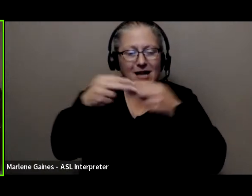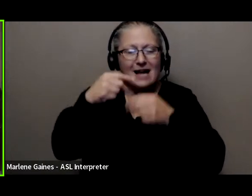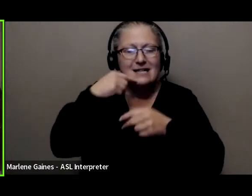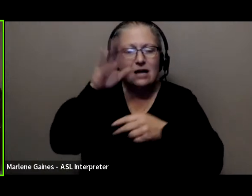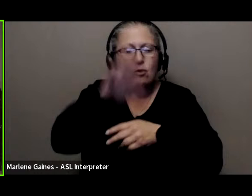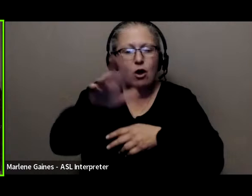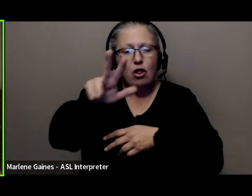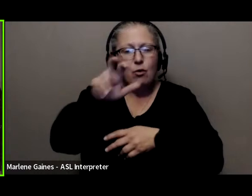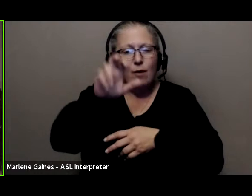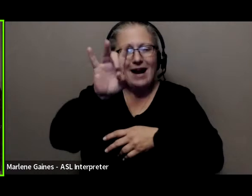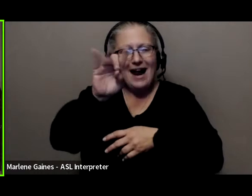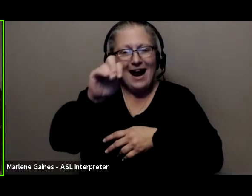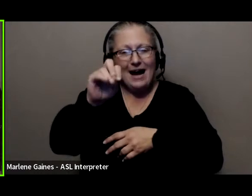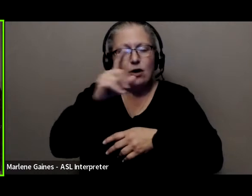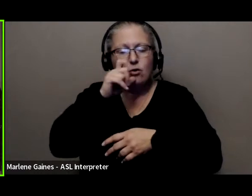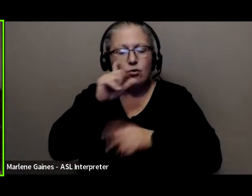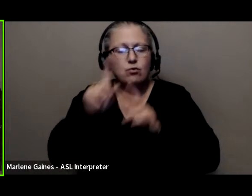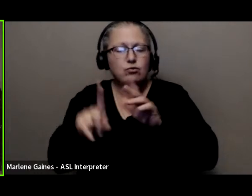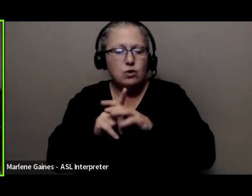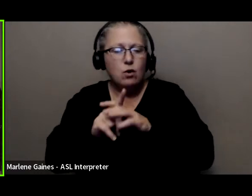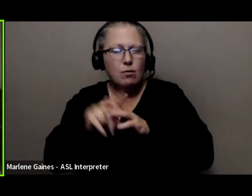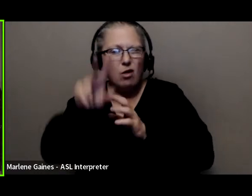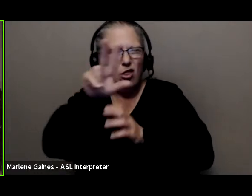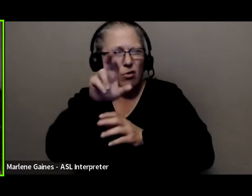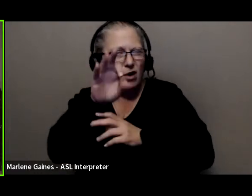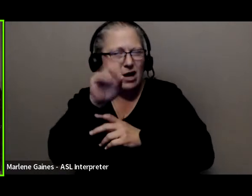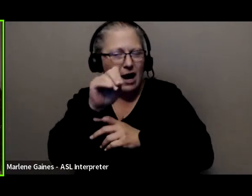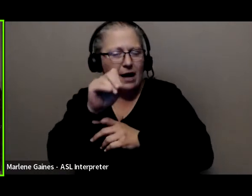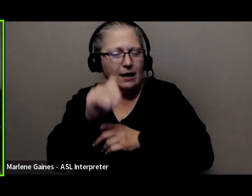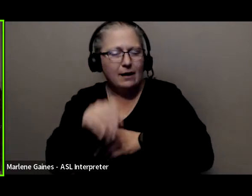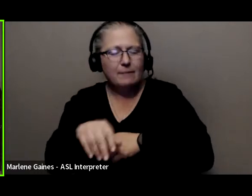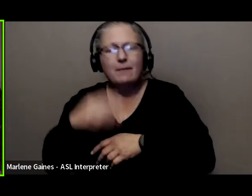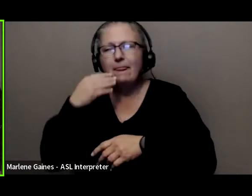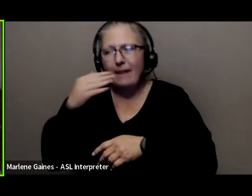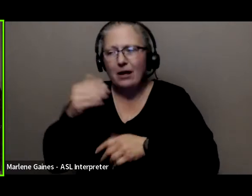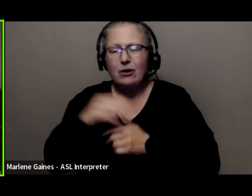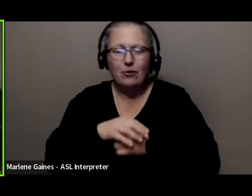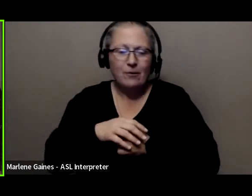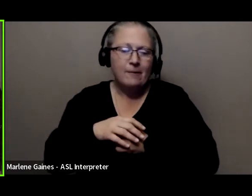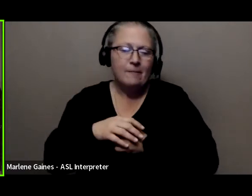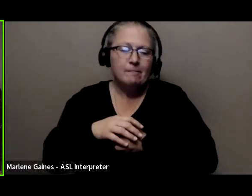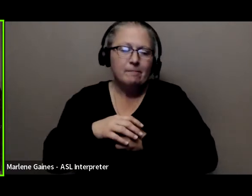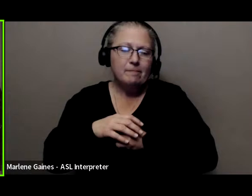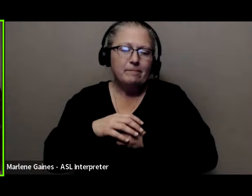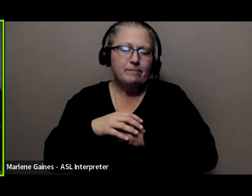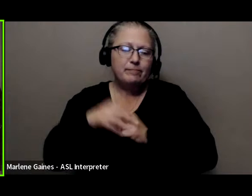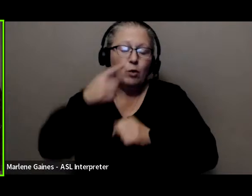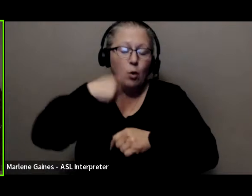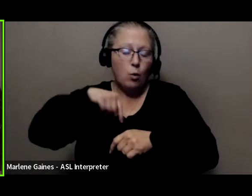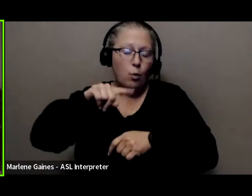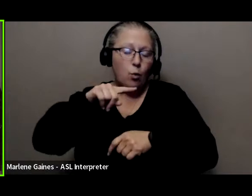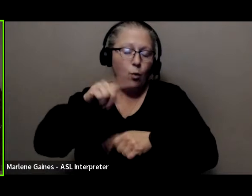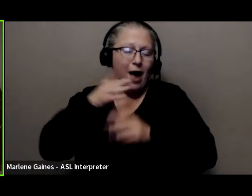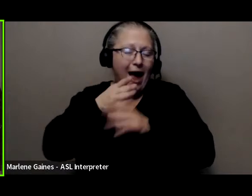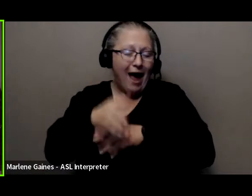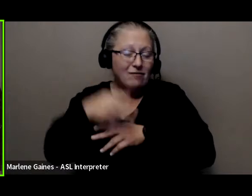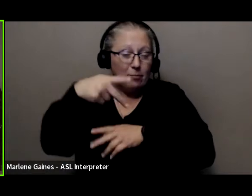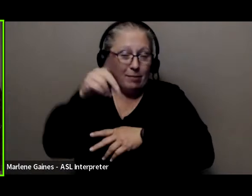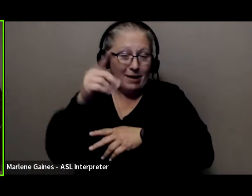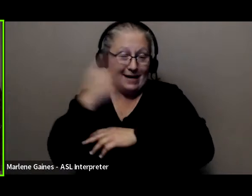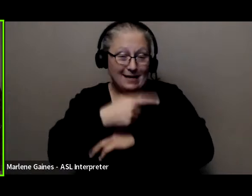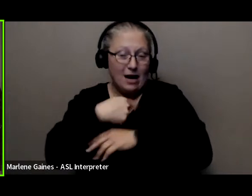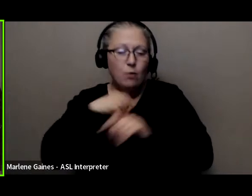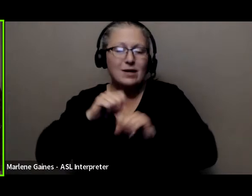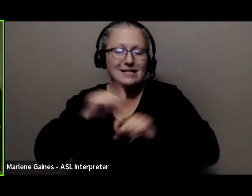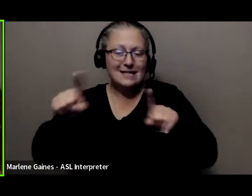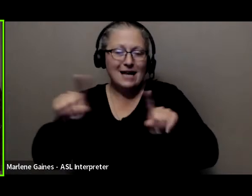around 380 attendees. Okay. 390 attendees. Okay. Thank you. And we, after the PD day, we do send